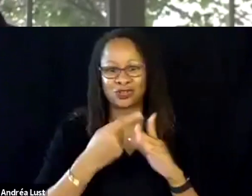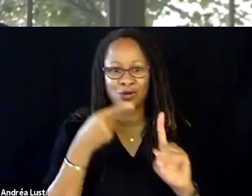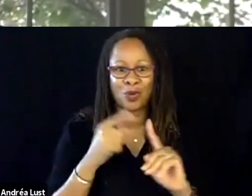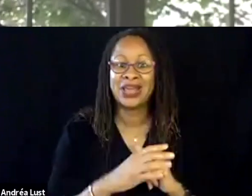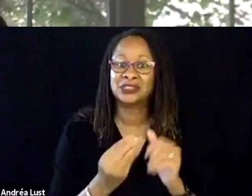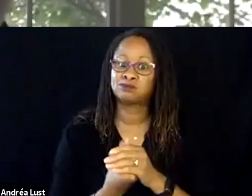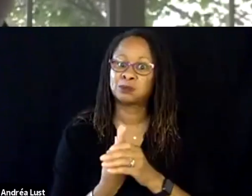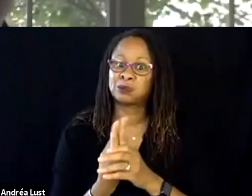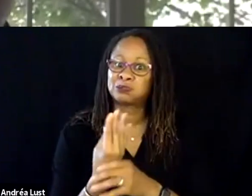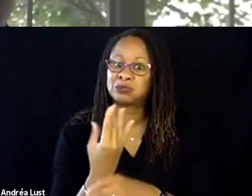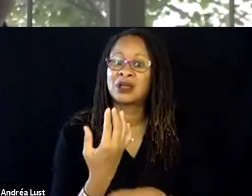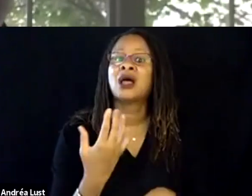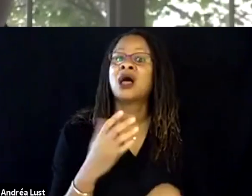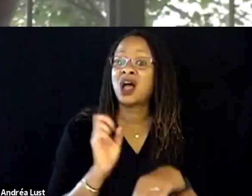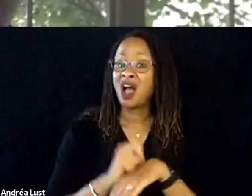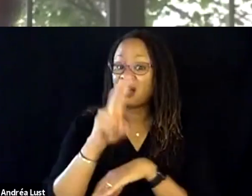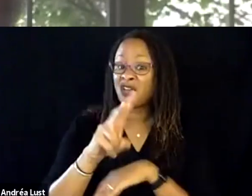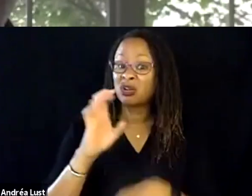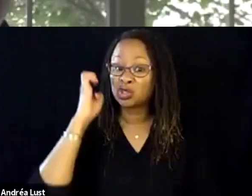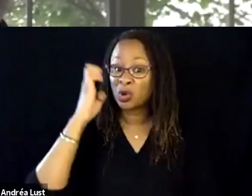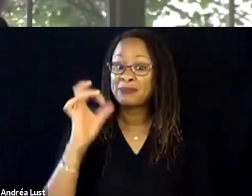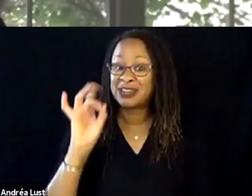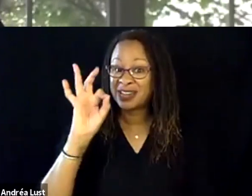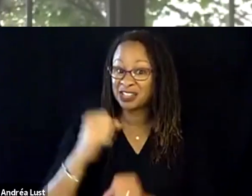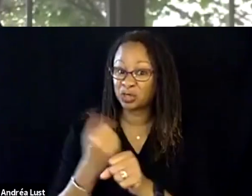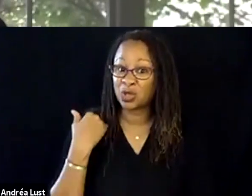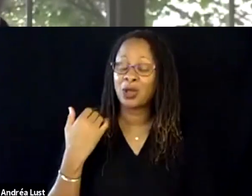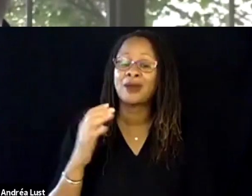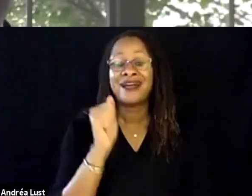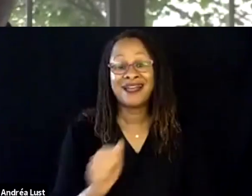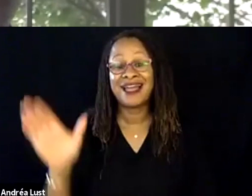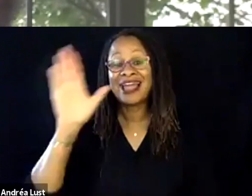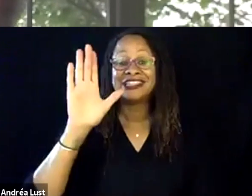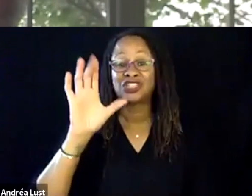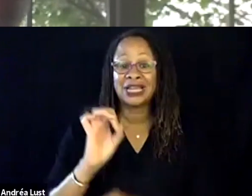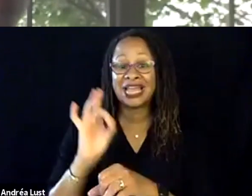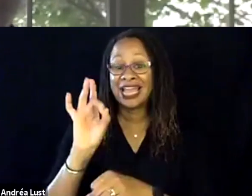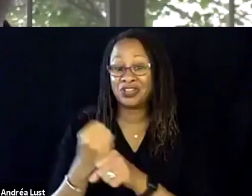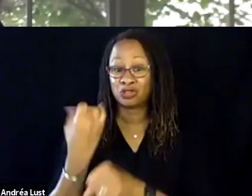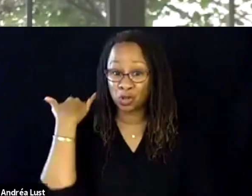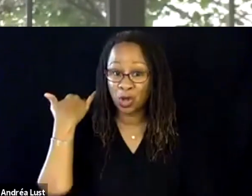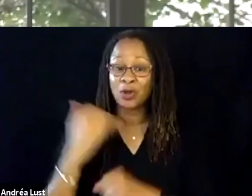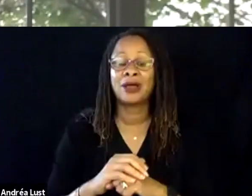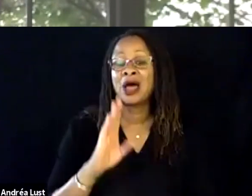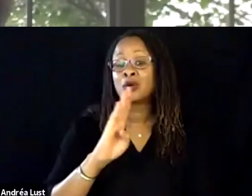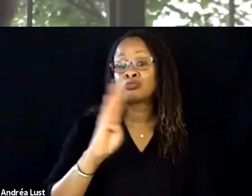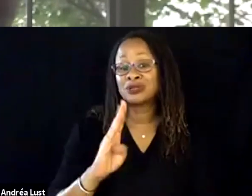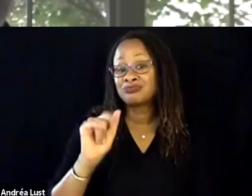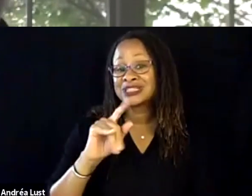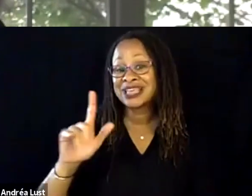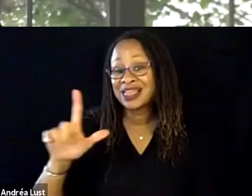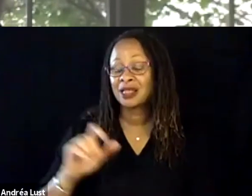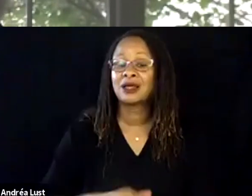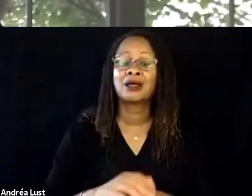So I launched in Europe 9 years ago, in Asia 8 years ago. We were the first LGBT summit ever in Asia, in Sao Paulo, Brazil, Sydney, Australia. We